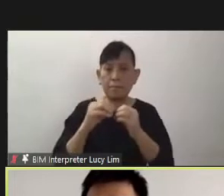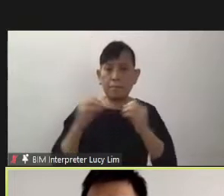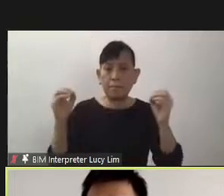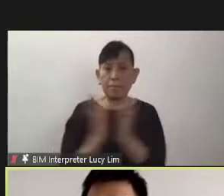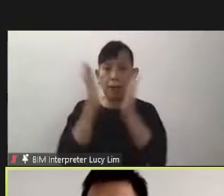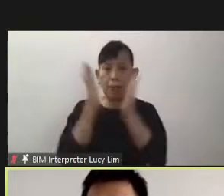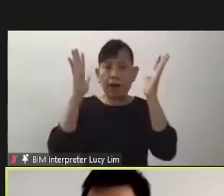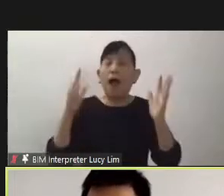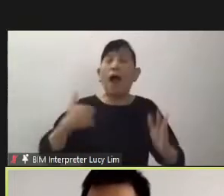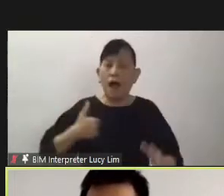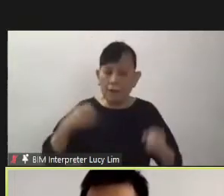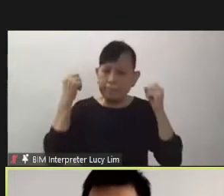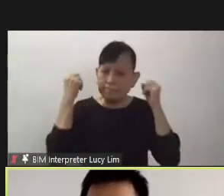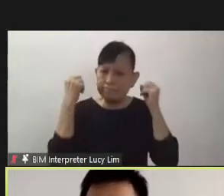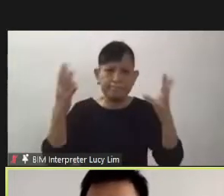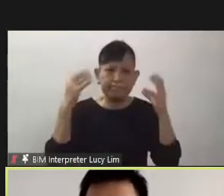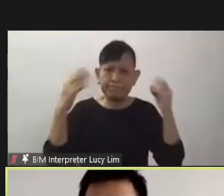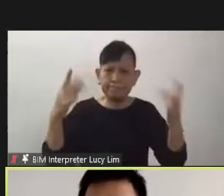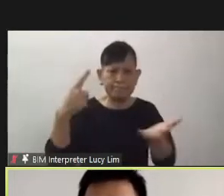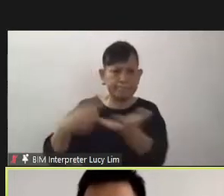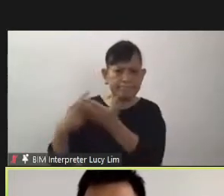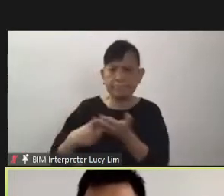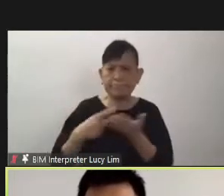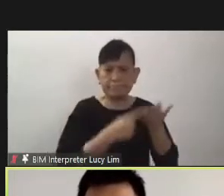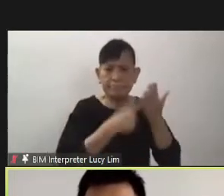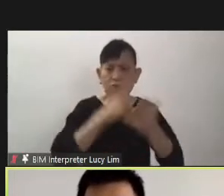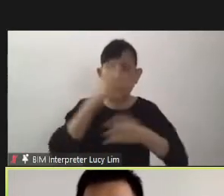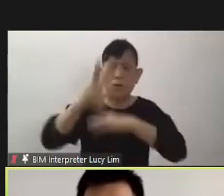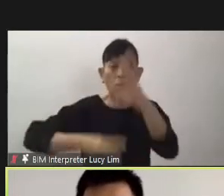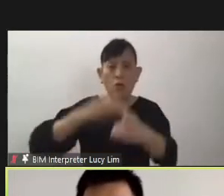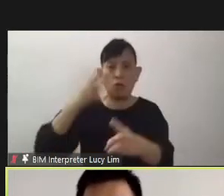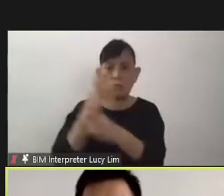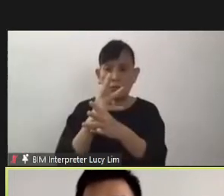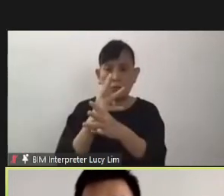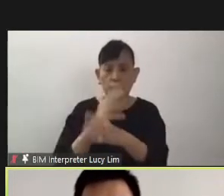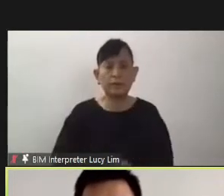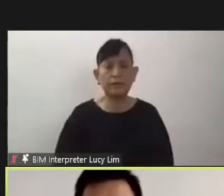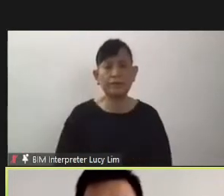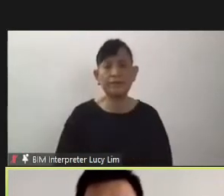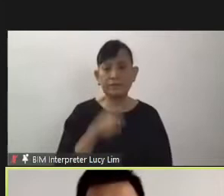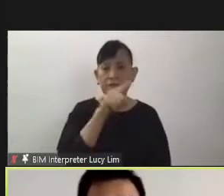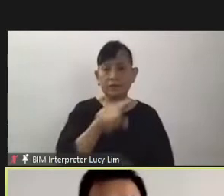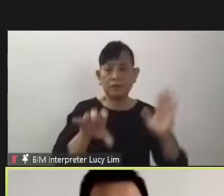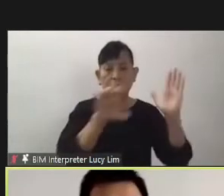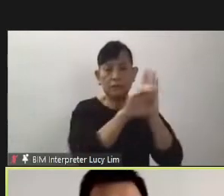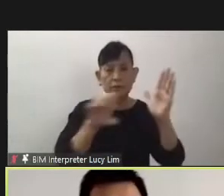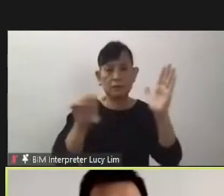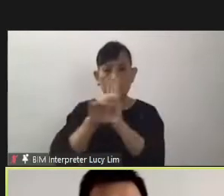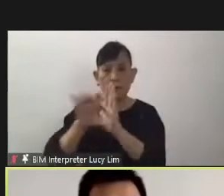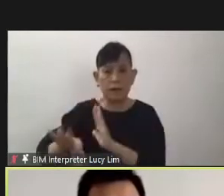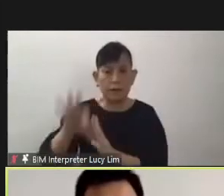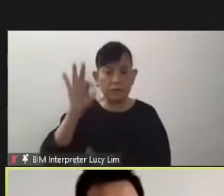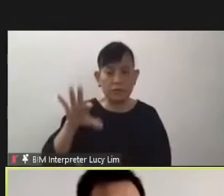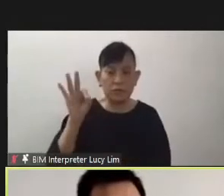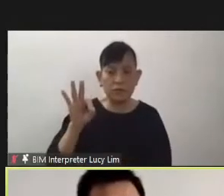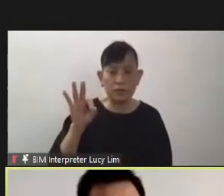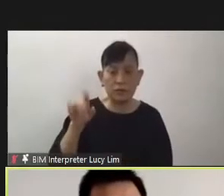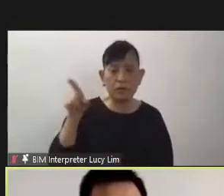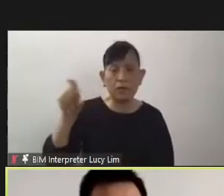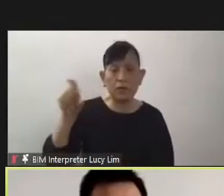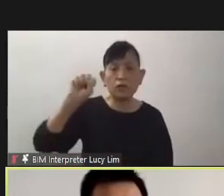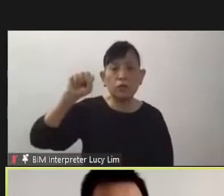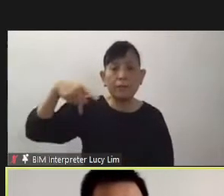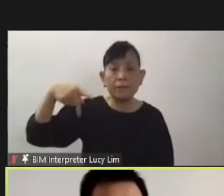generated lots of debate all around the world. Yeah, this is some of the example that we found. Like in a place in Sungai